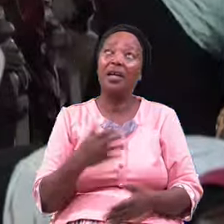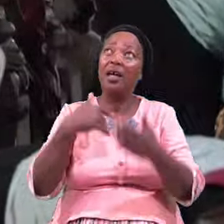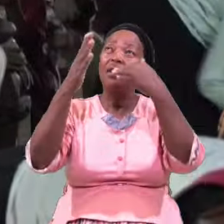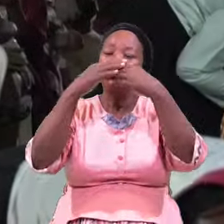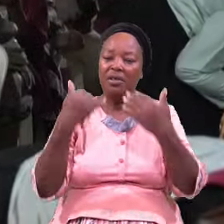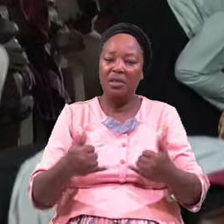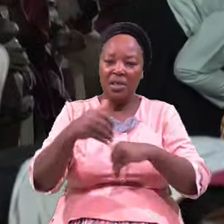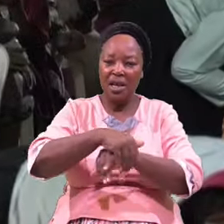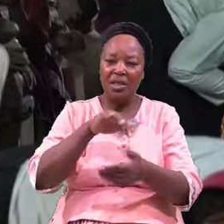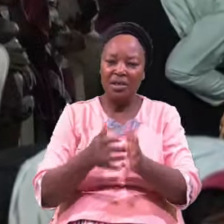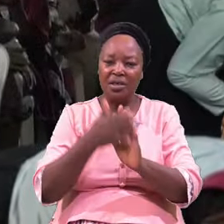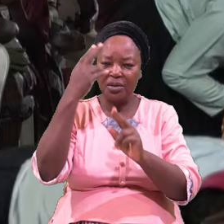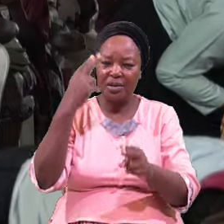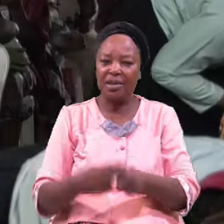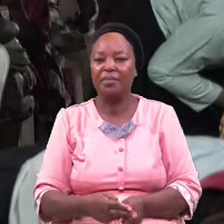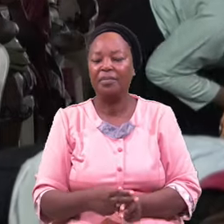I